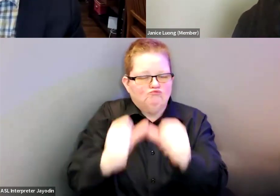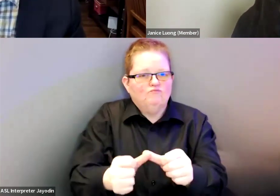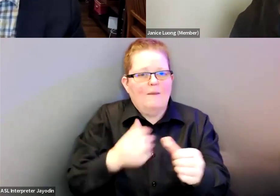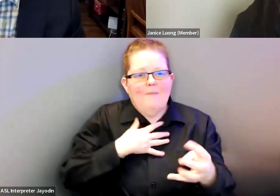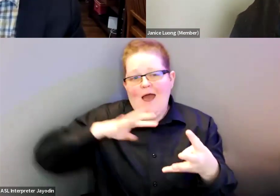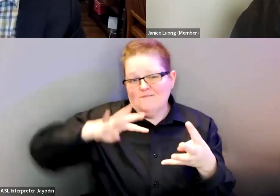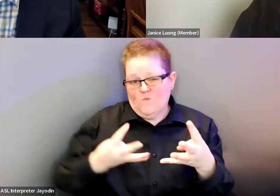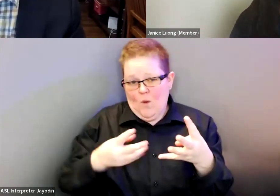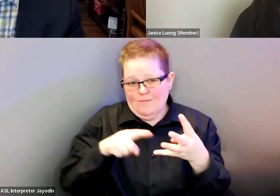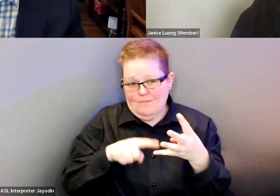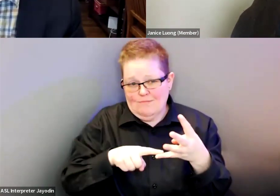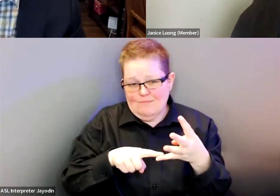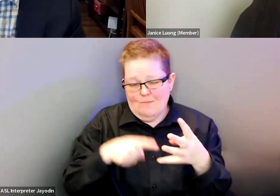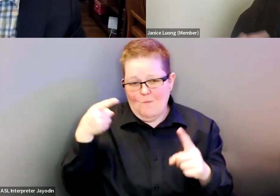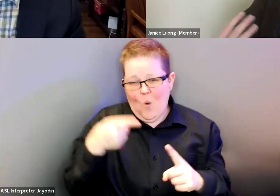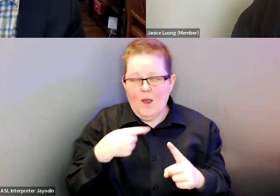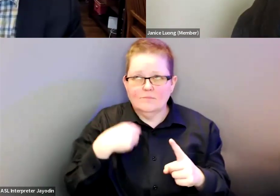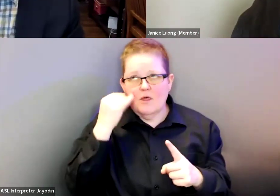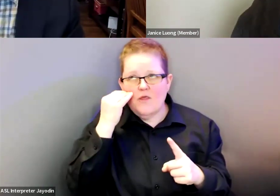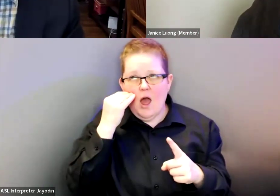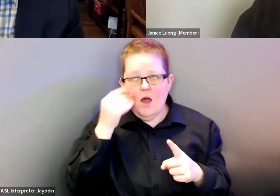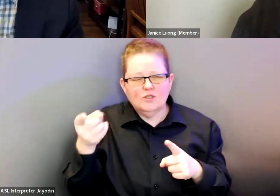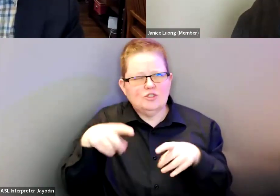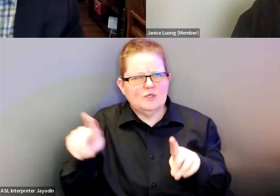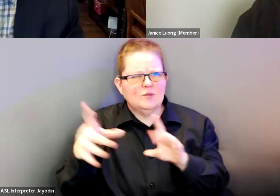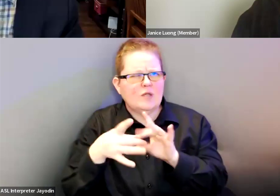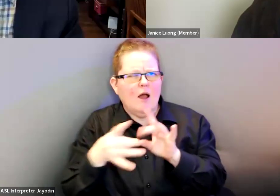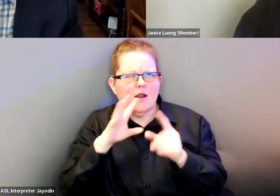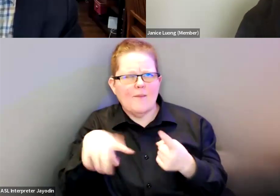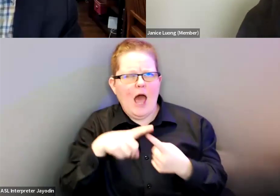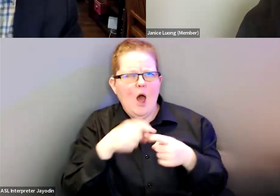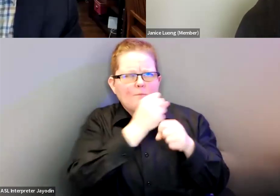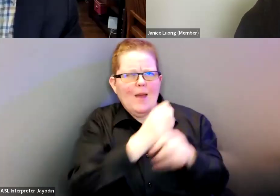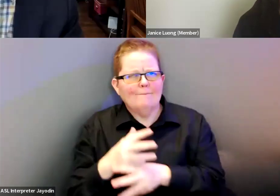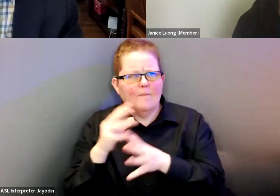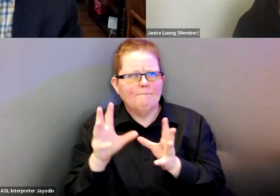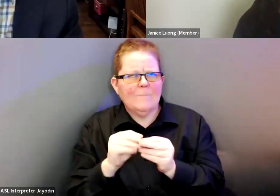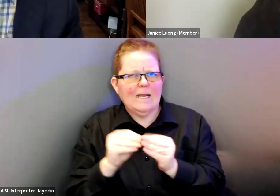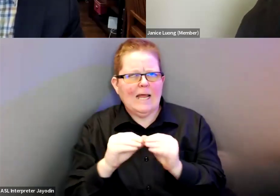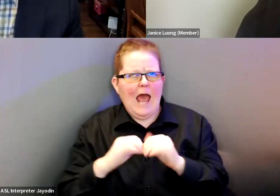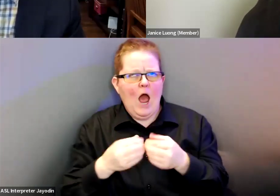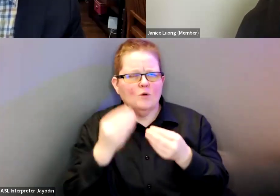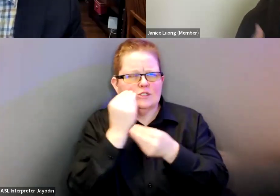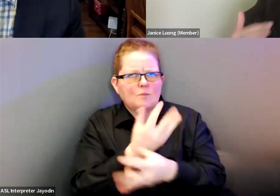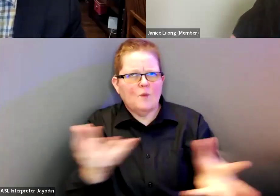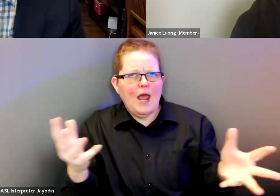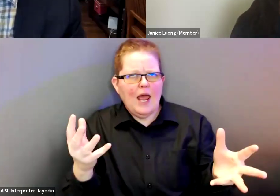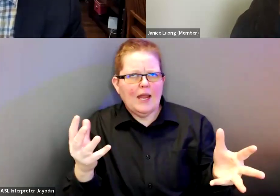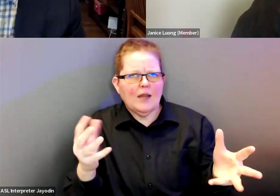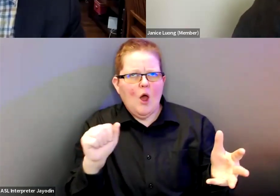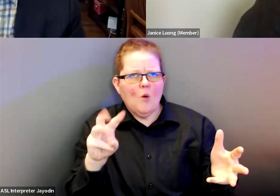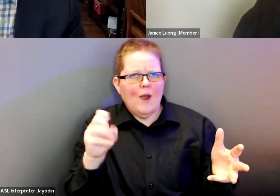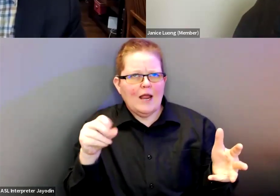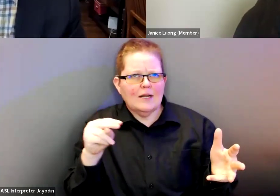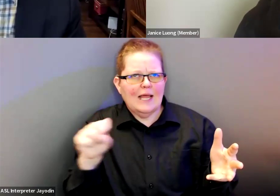I kind of thought of this when you were talking about the preparatory meetings and how to spread awareness and how to reach hard to